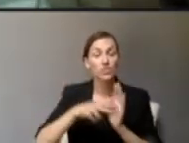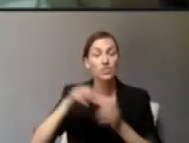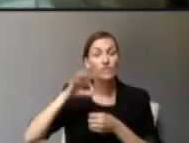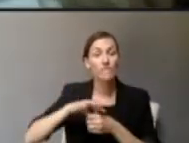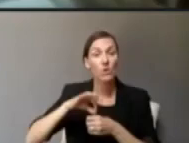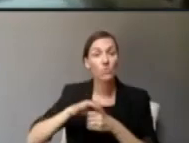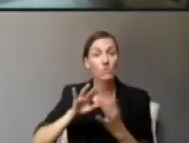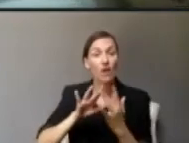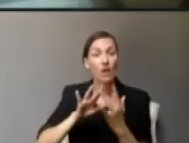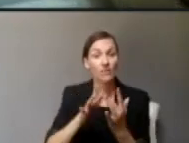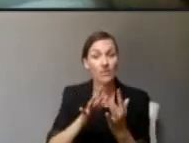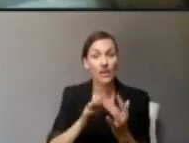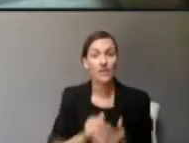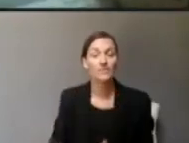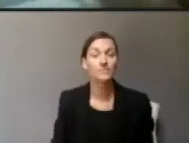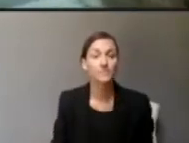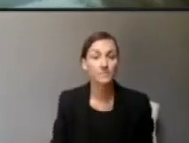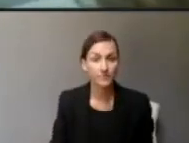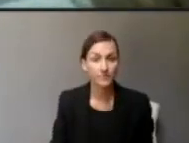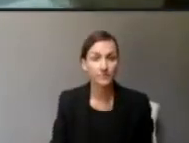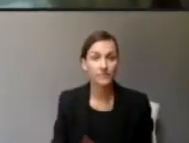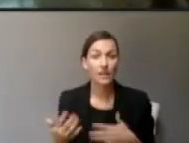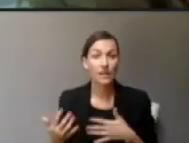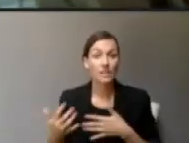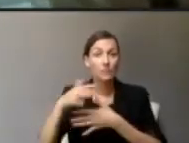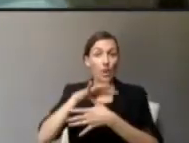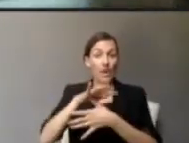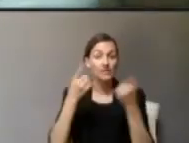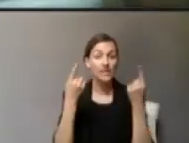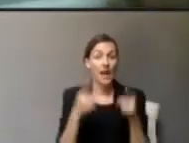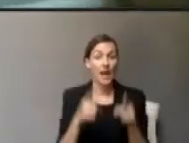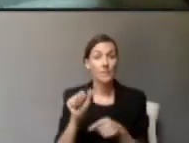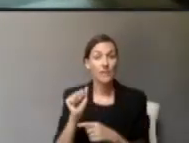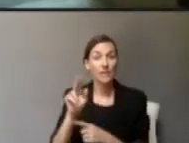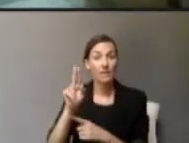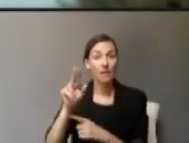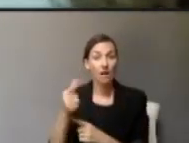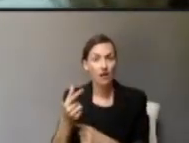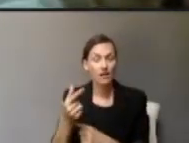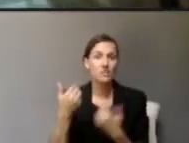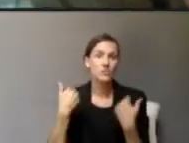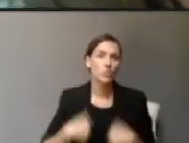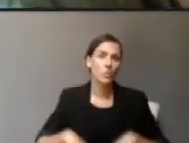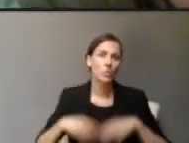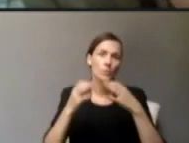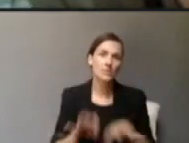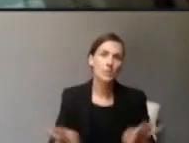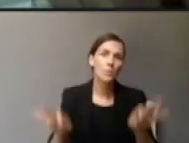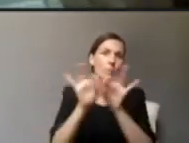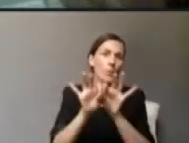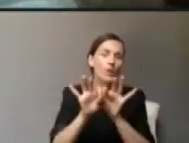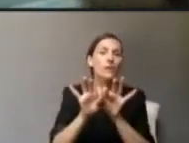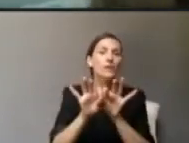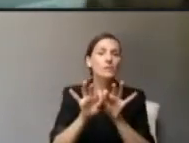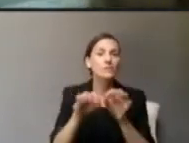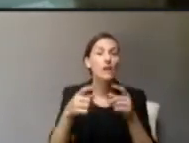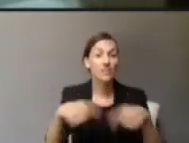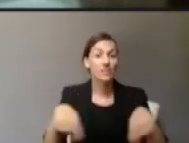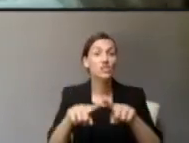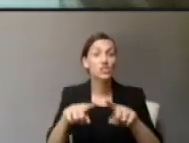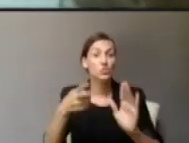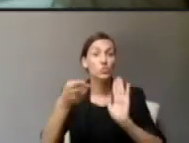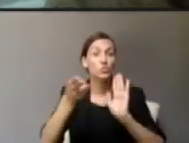online. The primary is coming in August. It's incredibly important that you register.